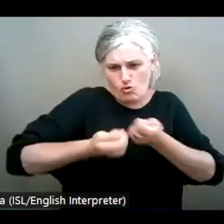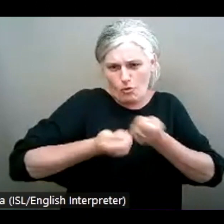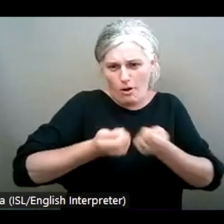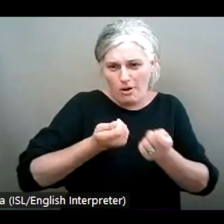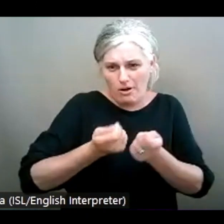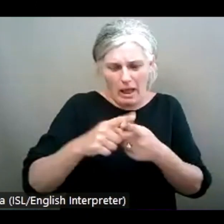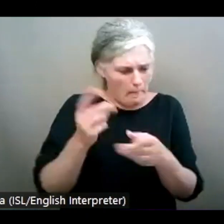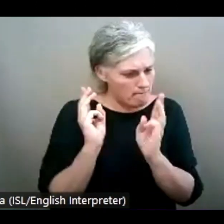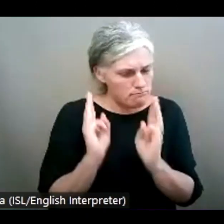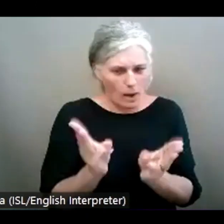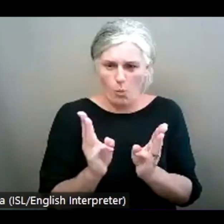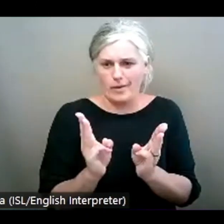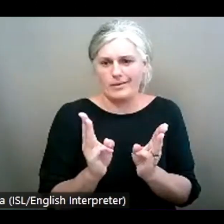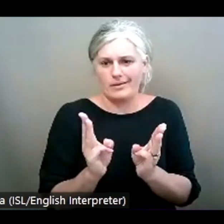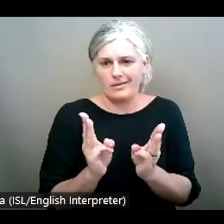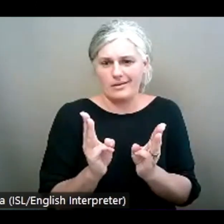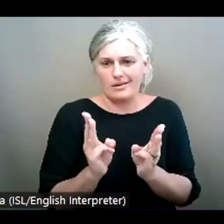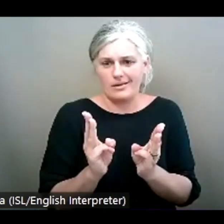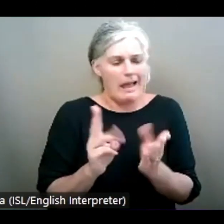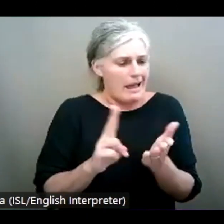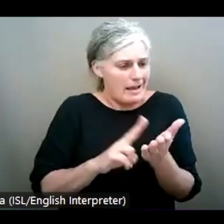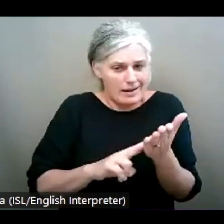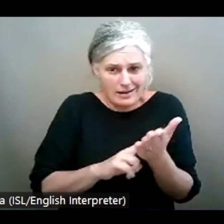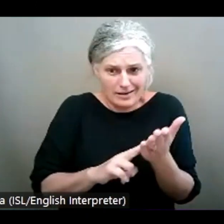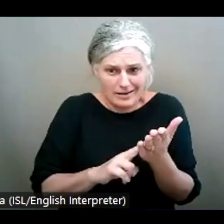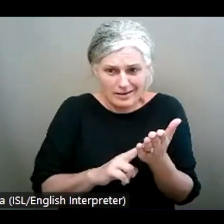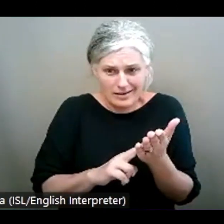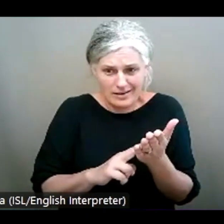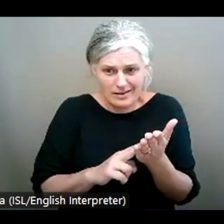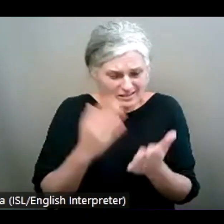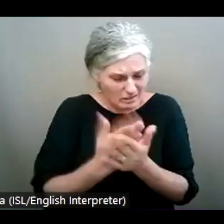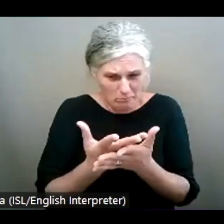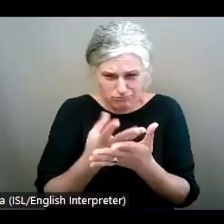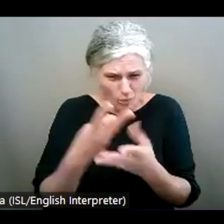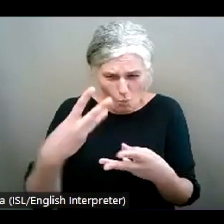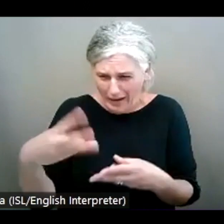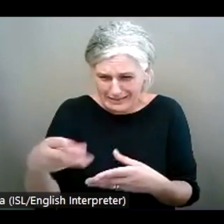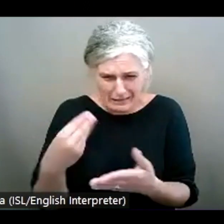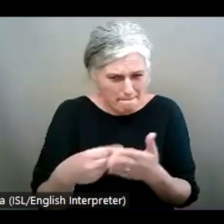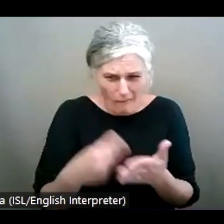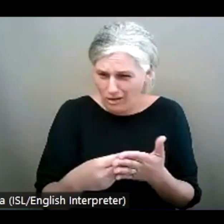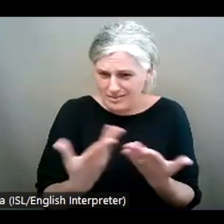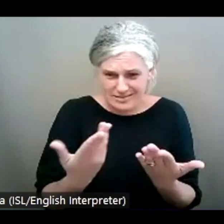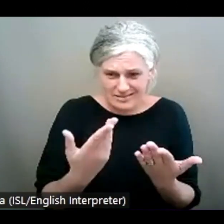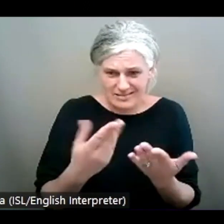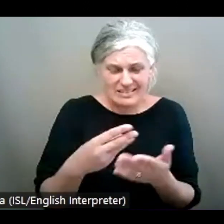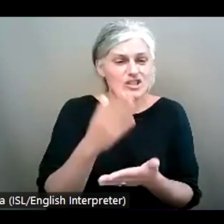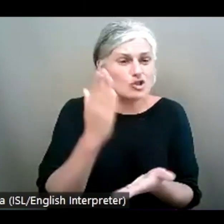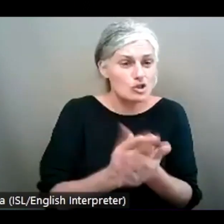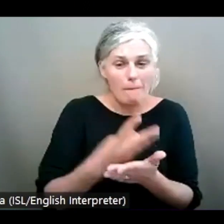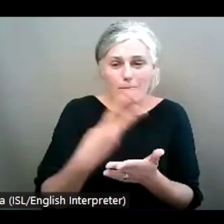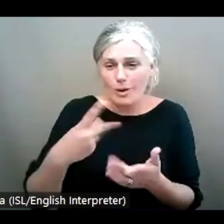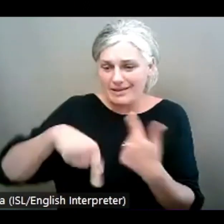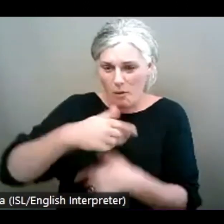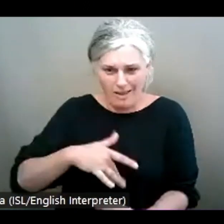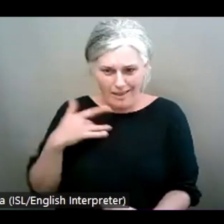and power and use them. Stop wasting our money. Stop wasting our lives. And Fiona,